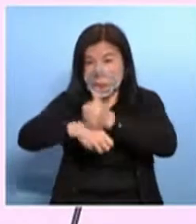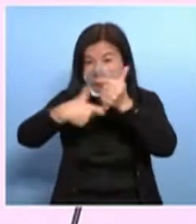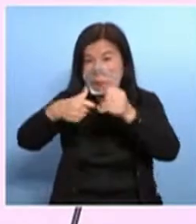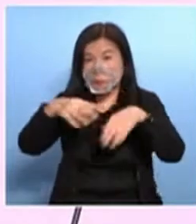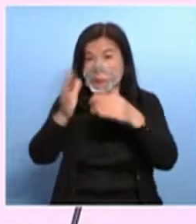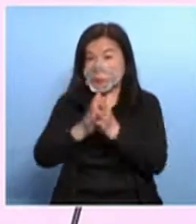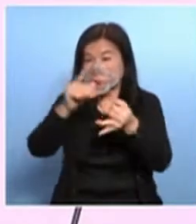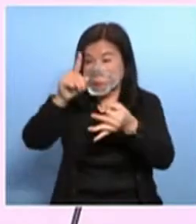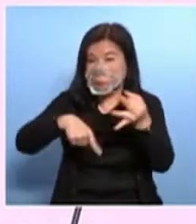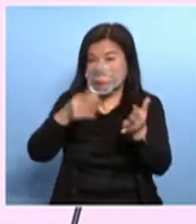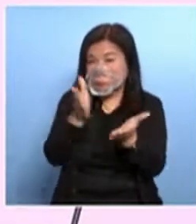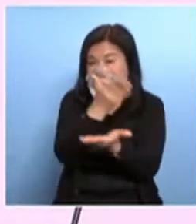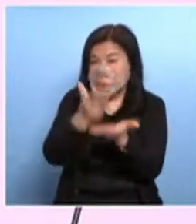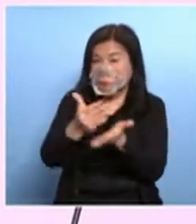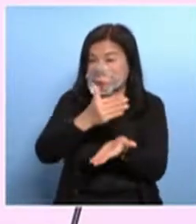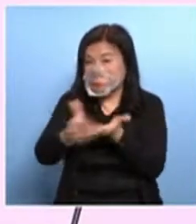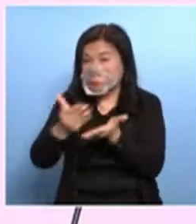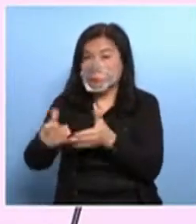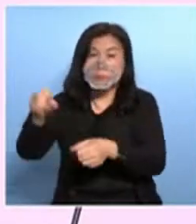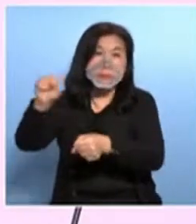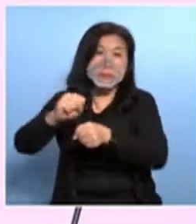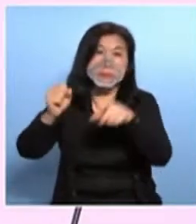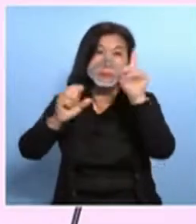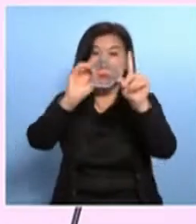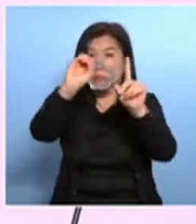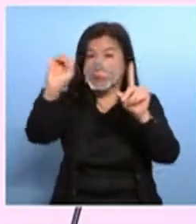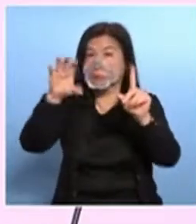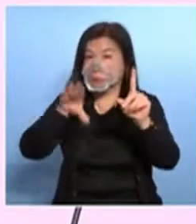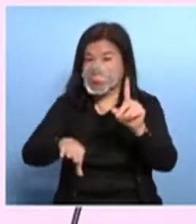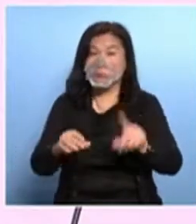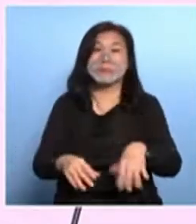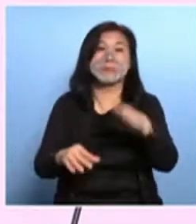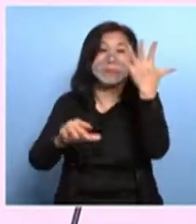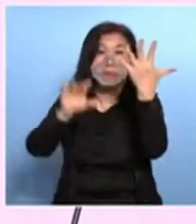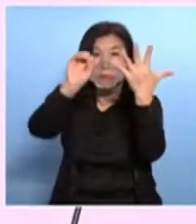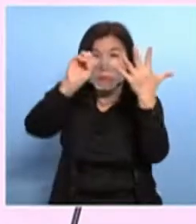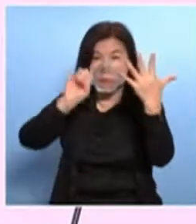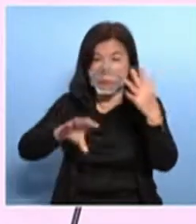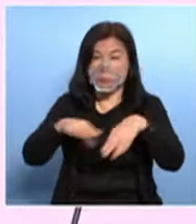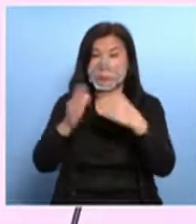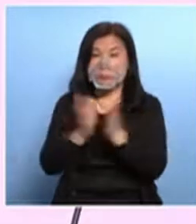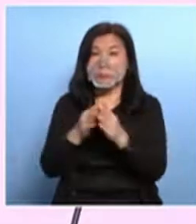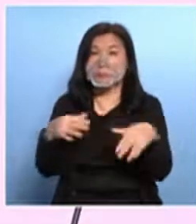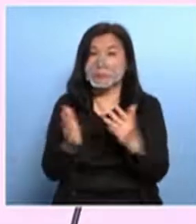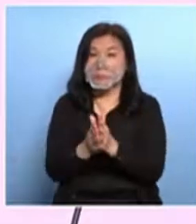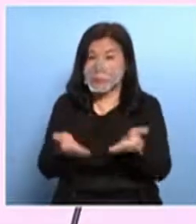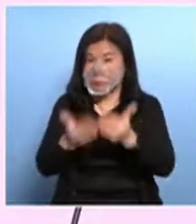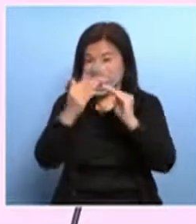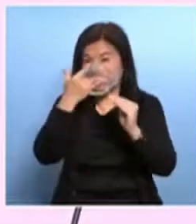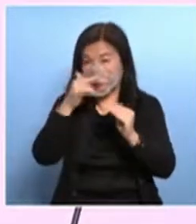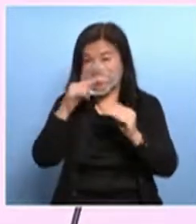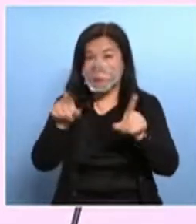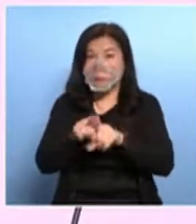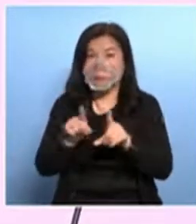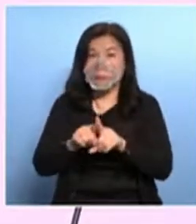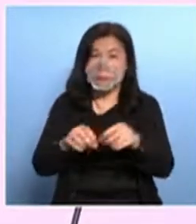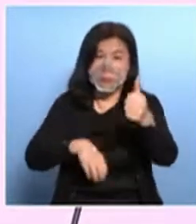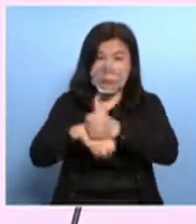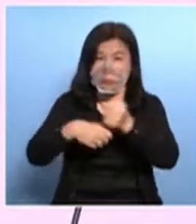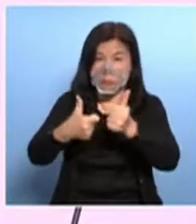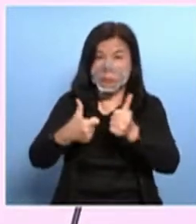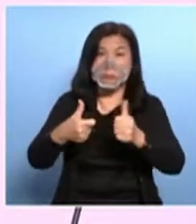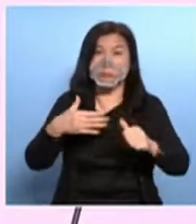by $10 billion, of which $5 billion will be used to set up a new investment fund, namely the Strategic Tech